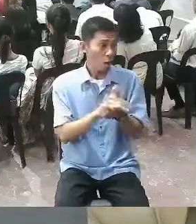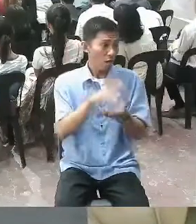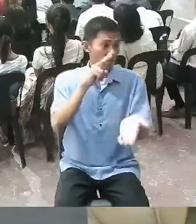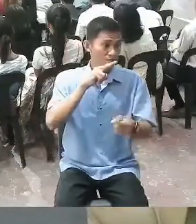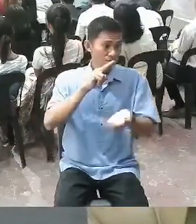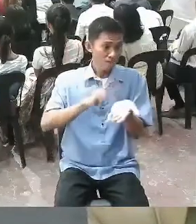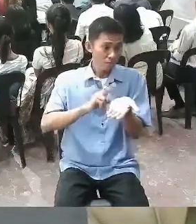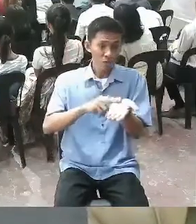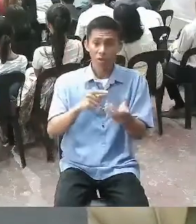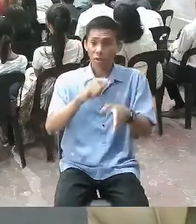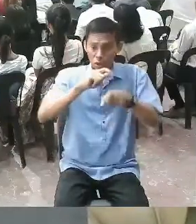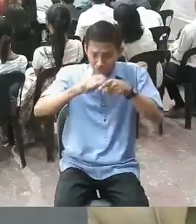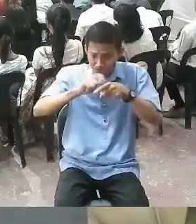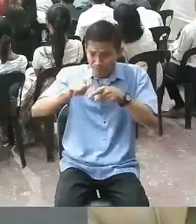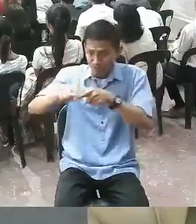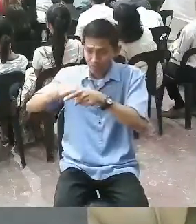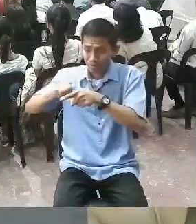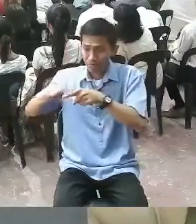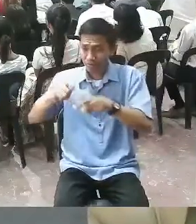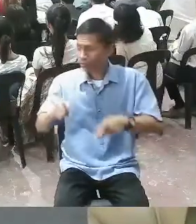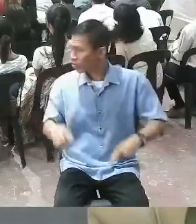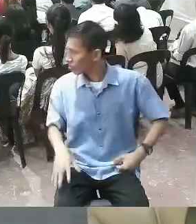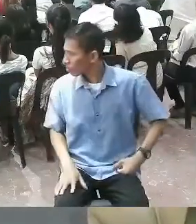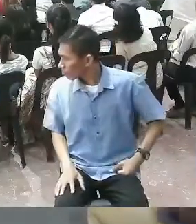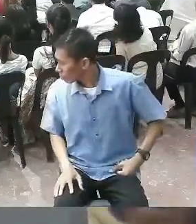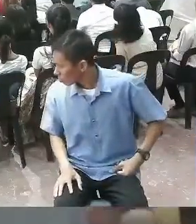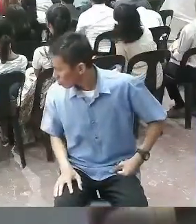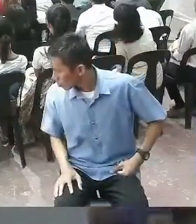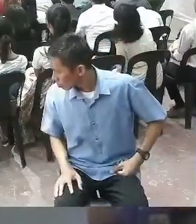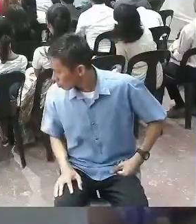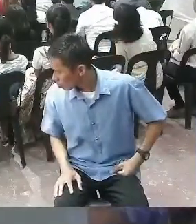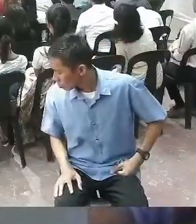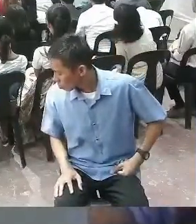the nursing training kicked in, and she does this.